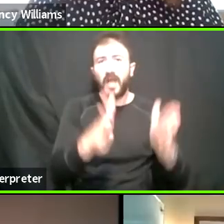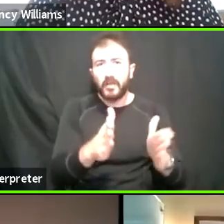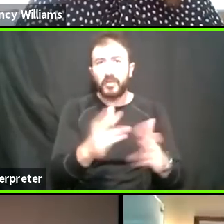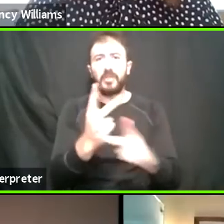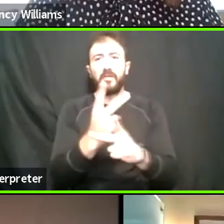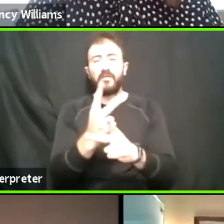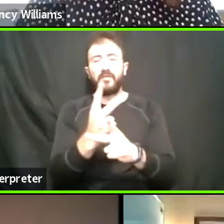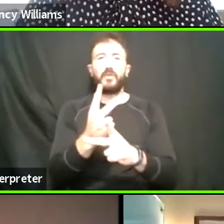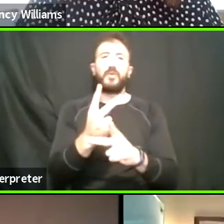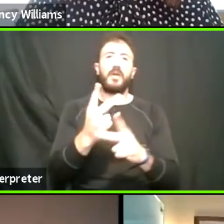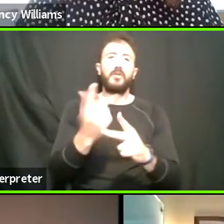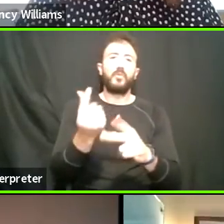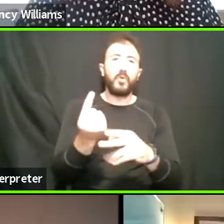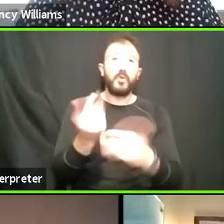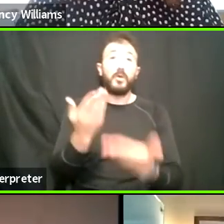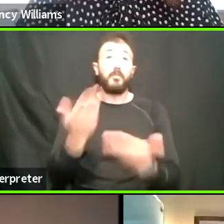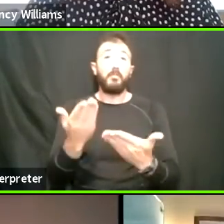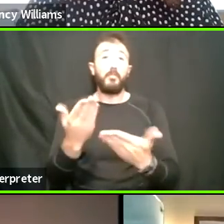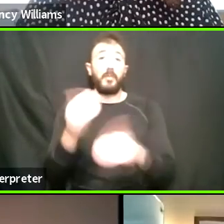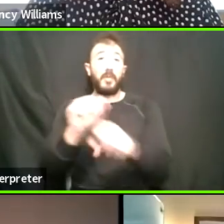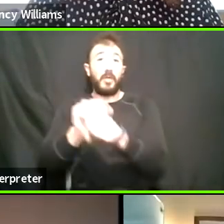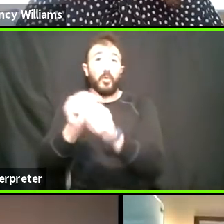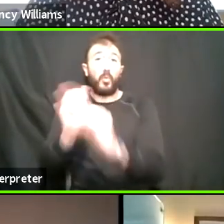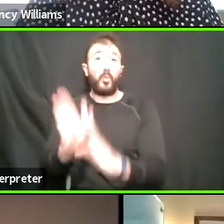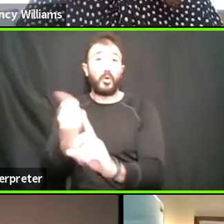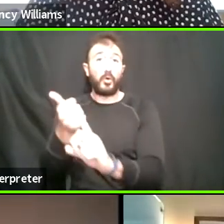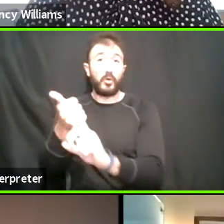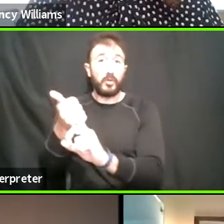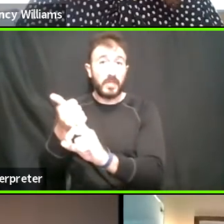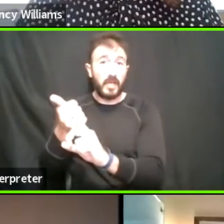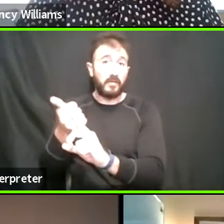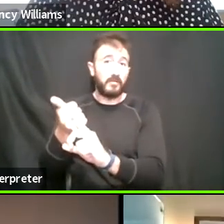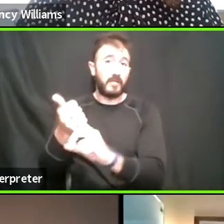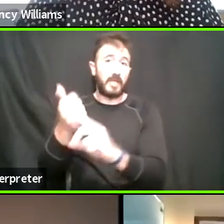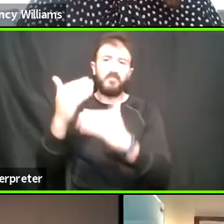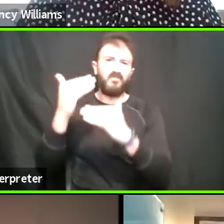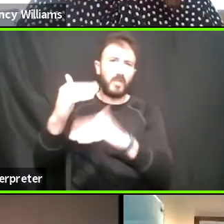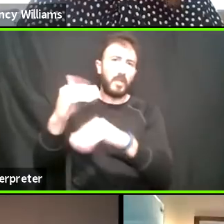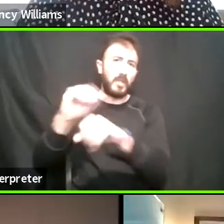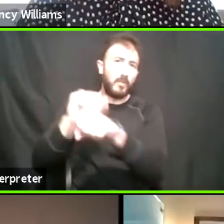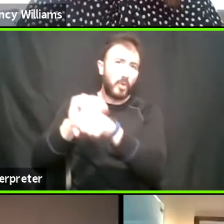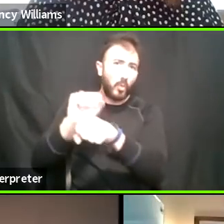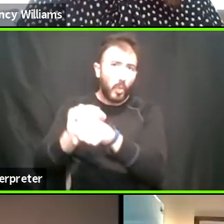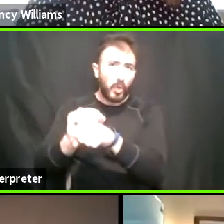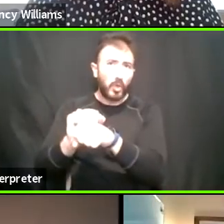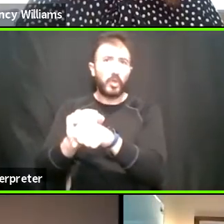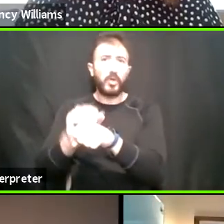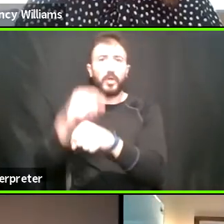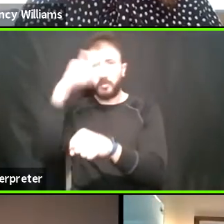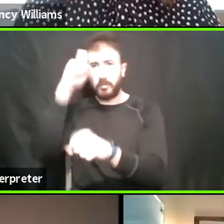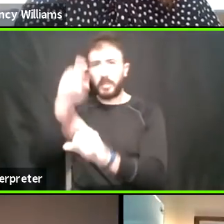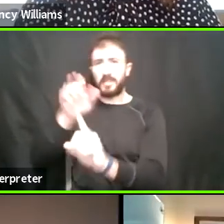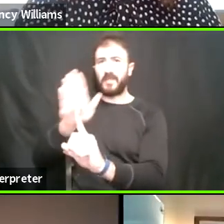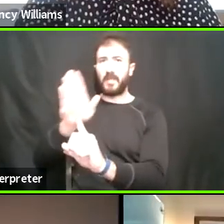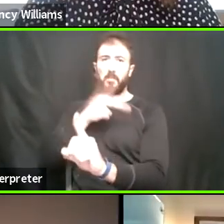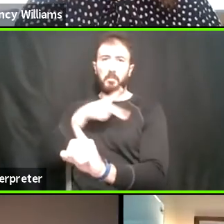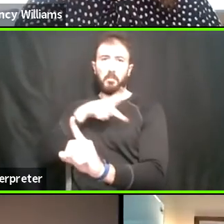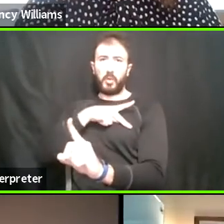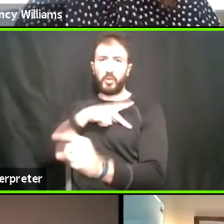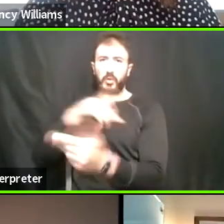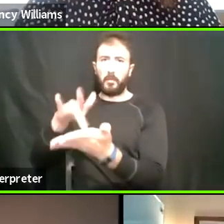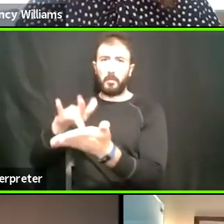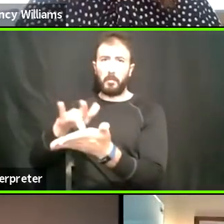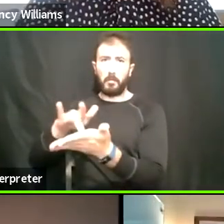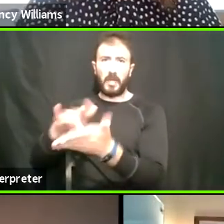who might be experiencing restrictions associated with their personal medical condition to